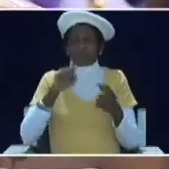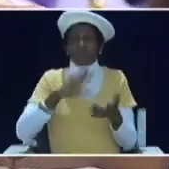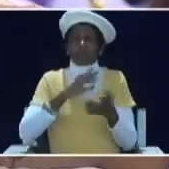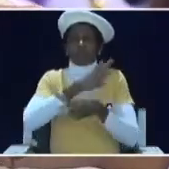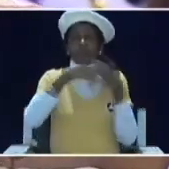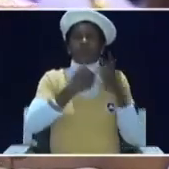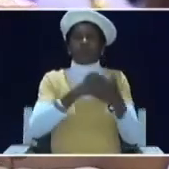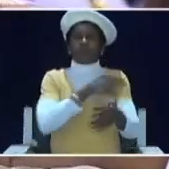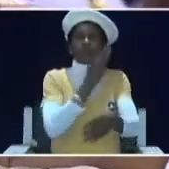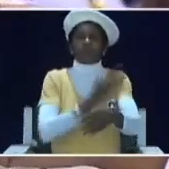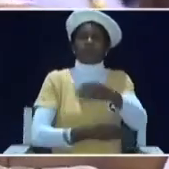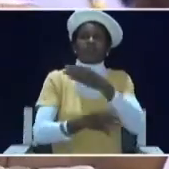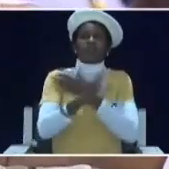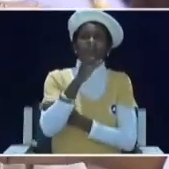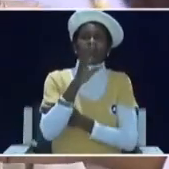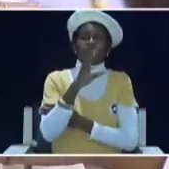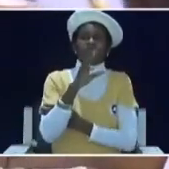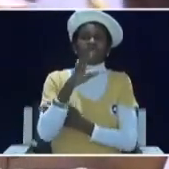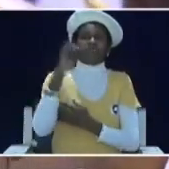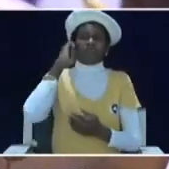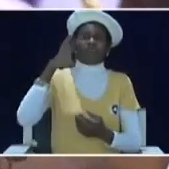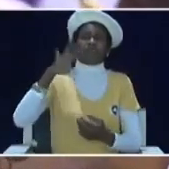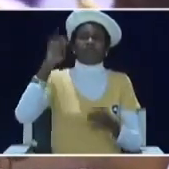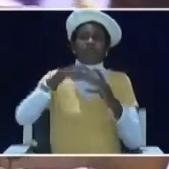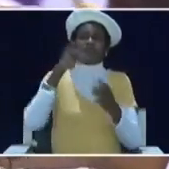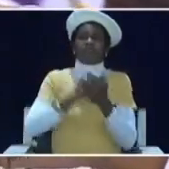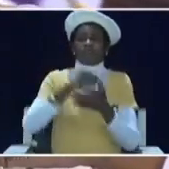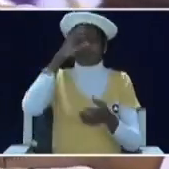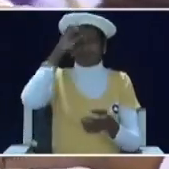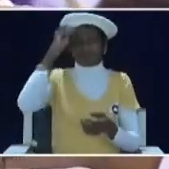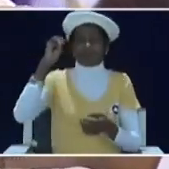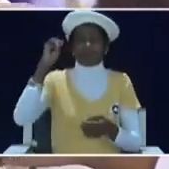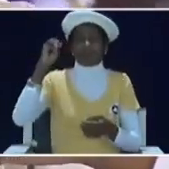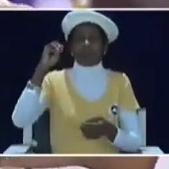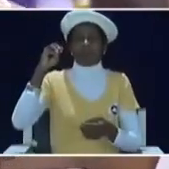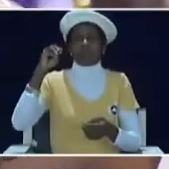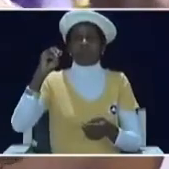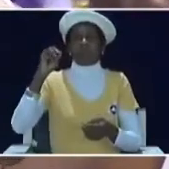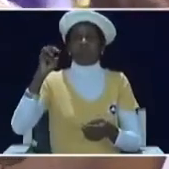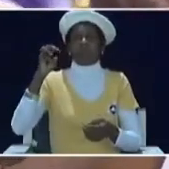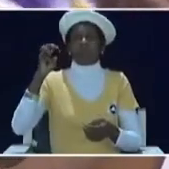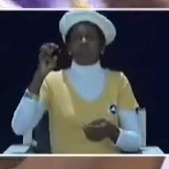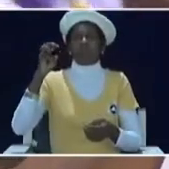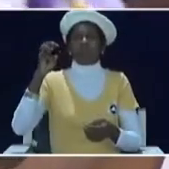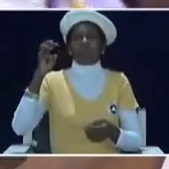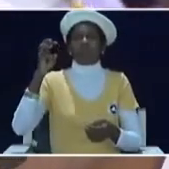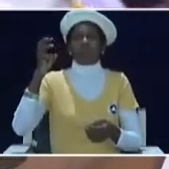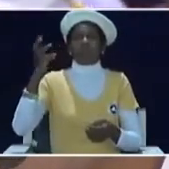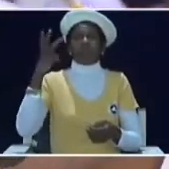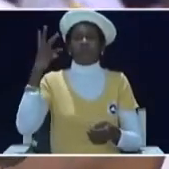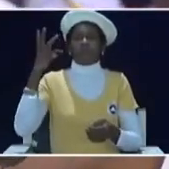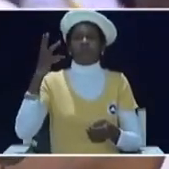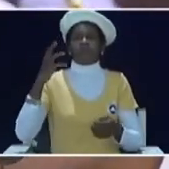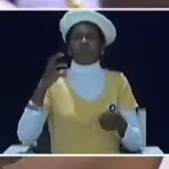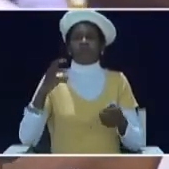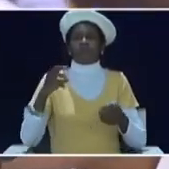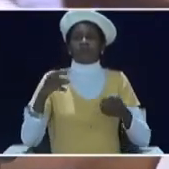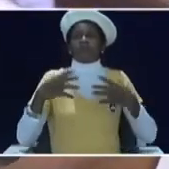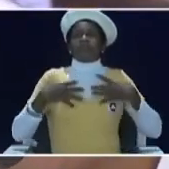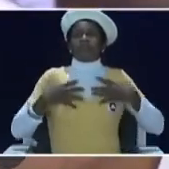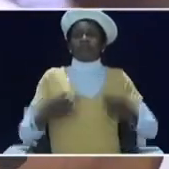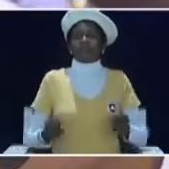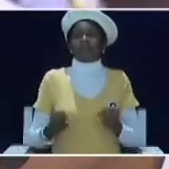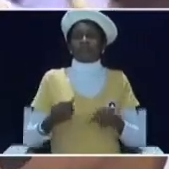Almighty God, I found out that the man was hale and hearty after all